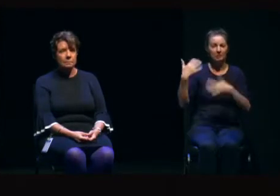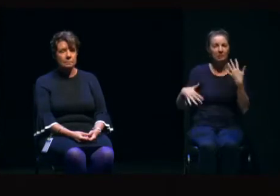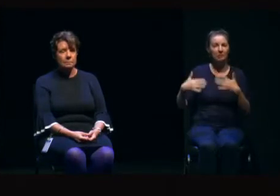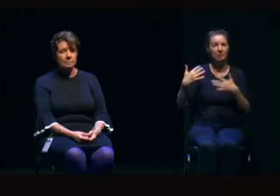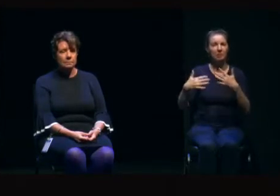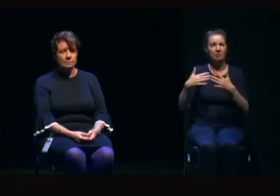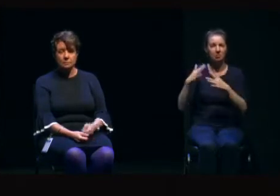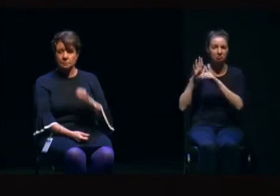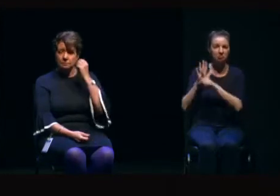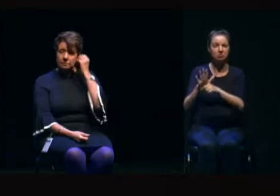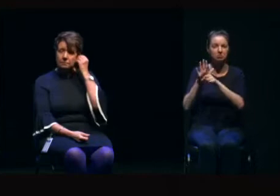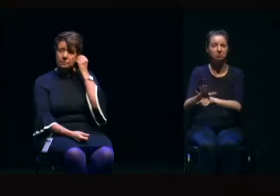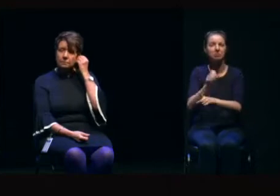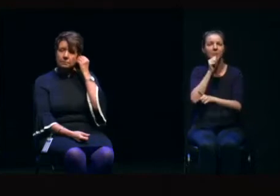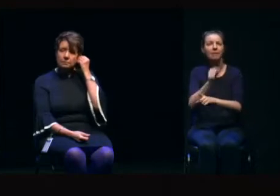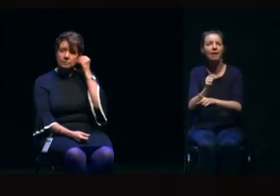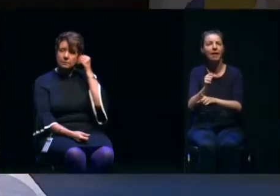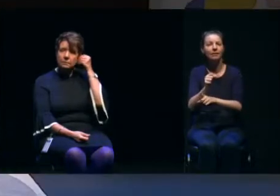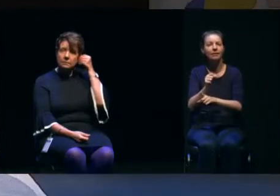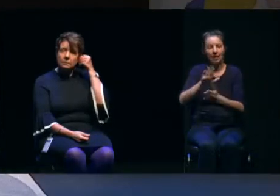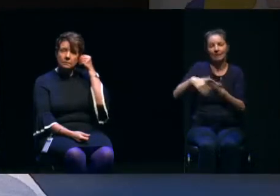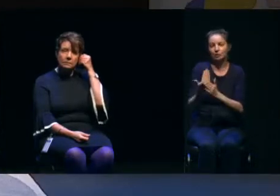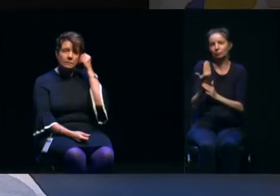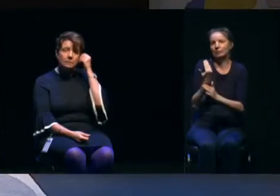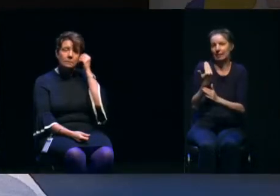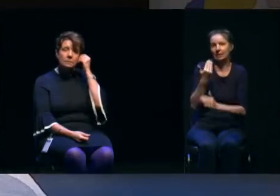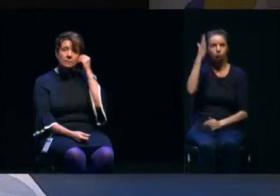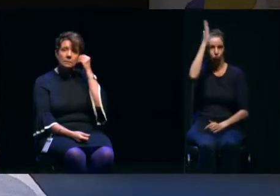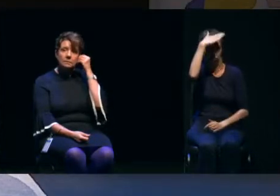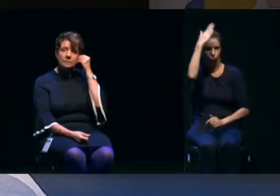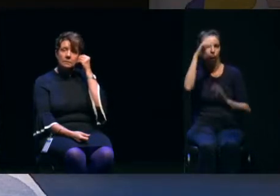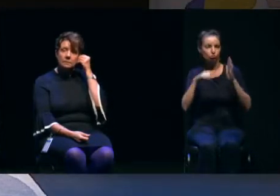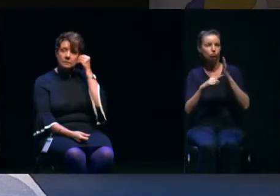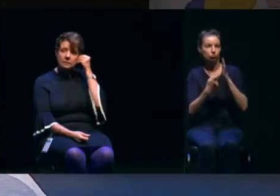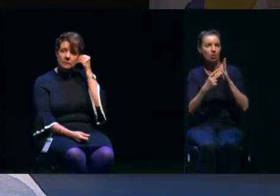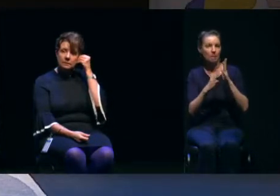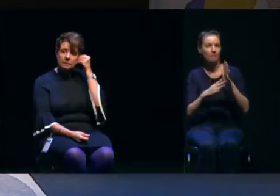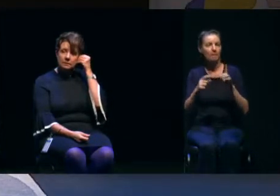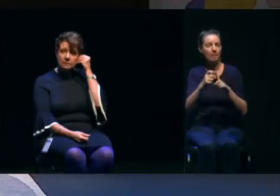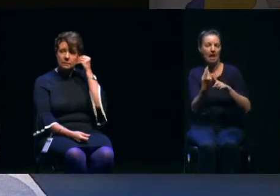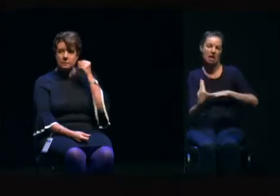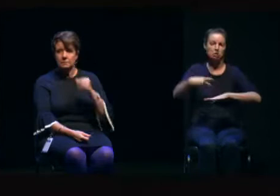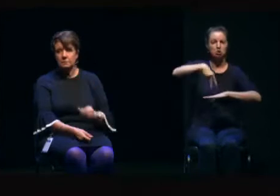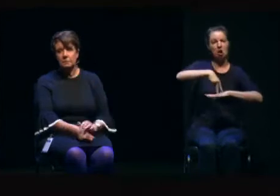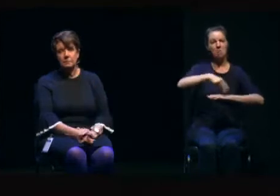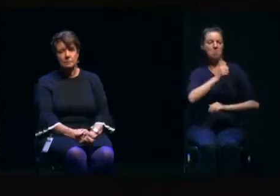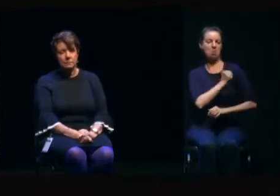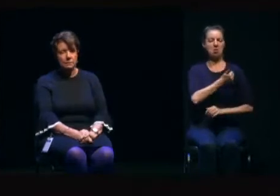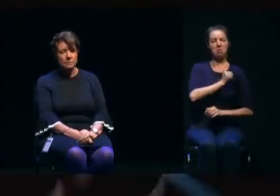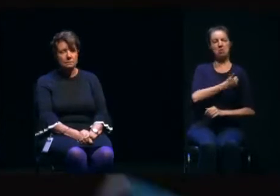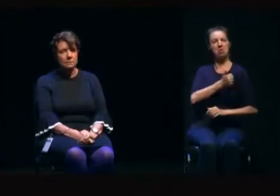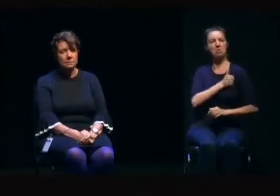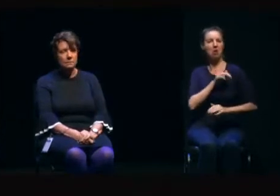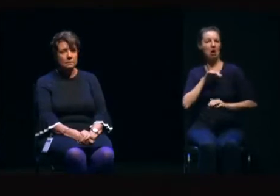nominally, until recently, President Donald Trump. This was a man who stood up and he would boast about grabbing